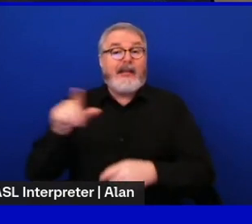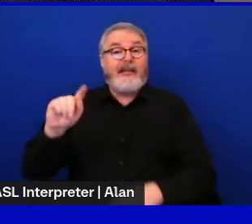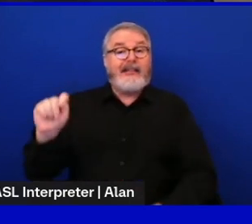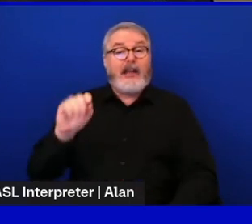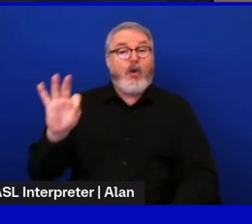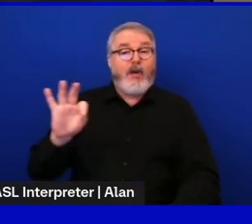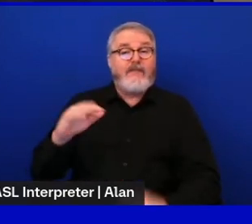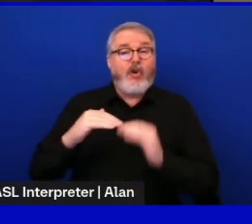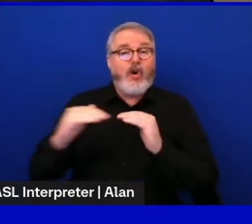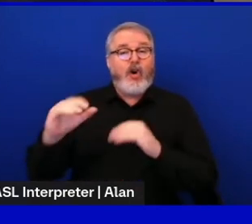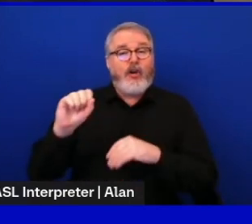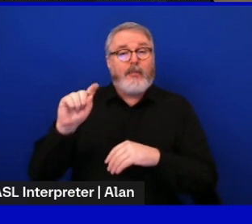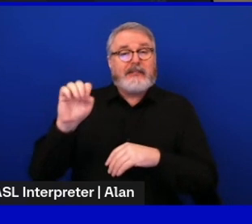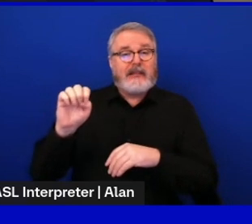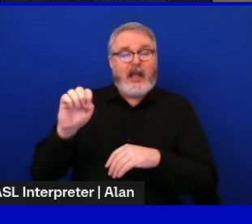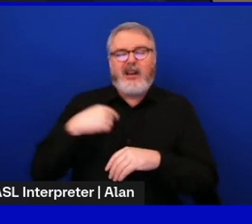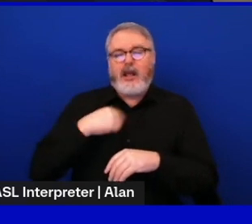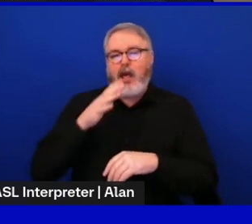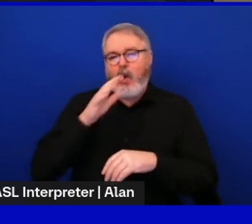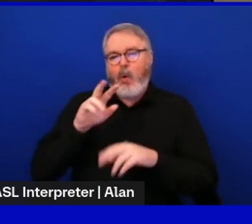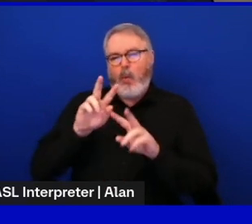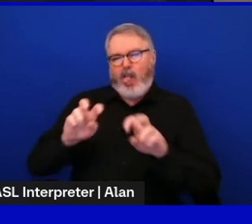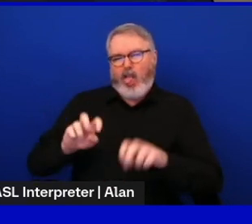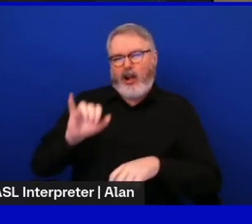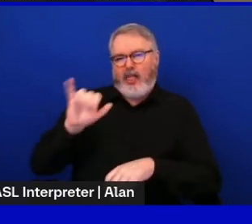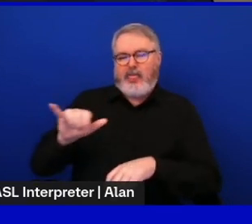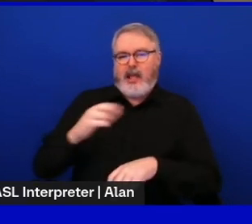we'll be looking at that specific risk in a bit.